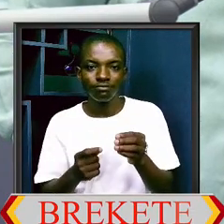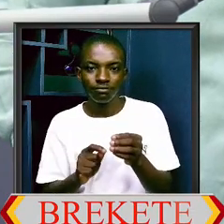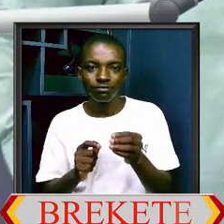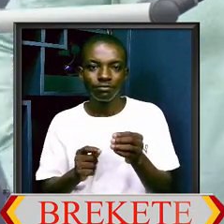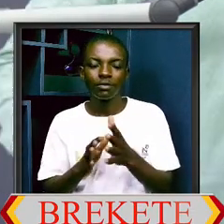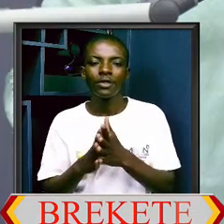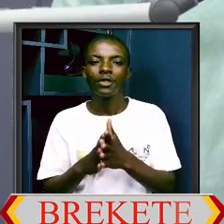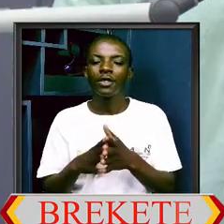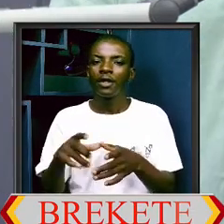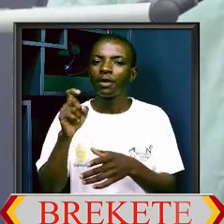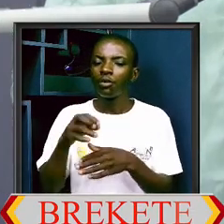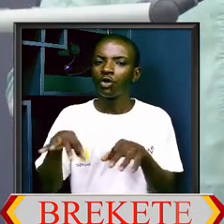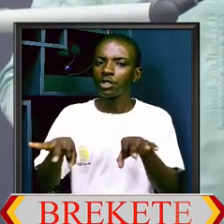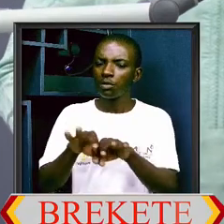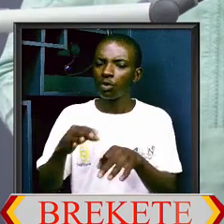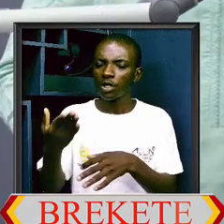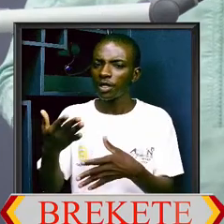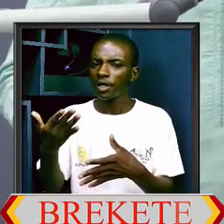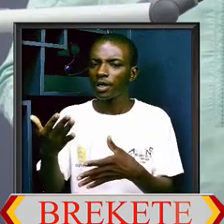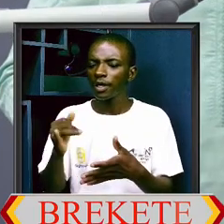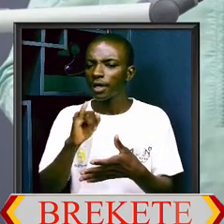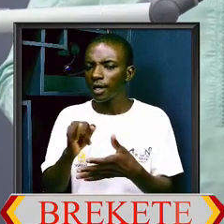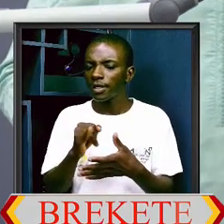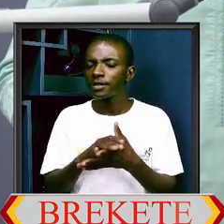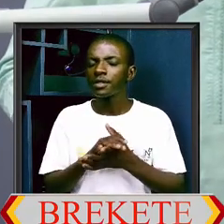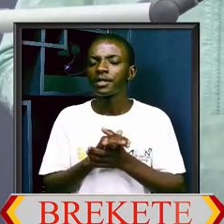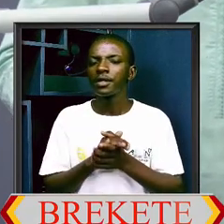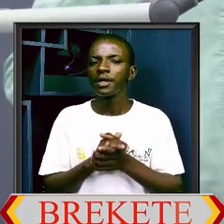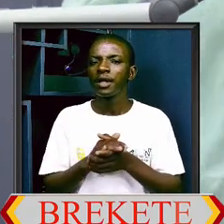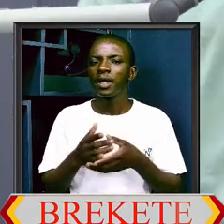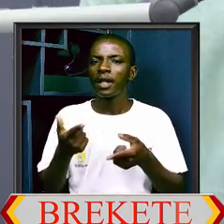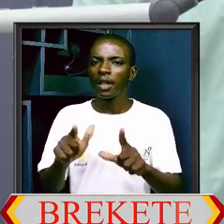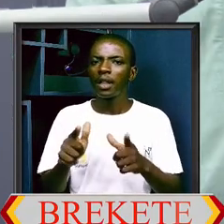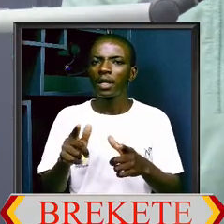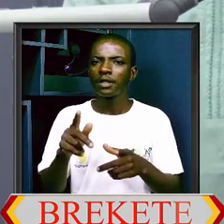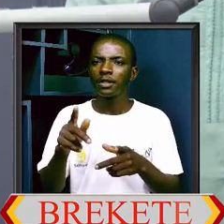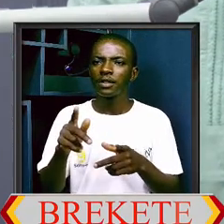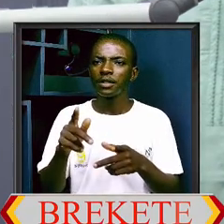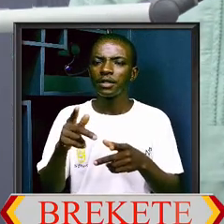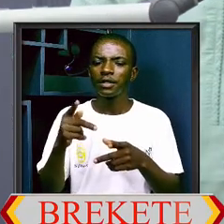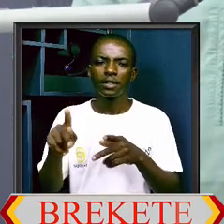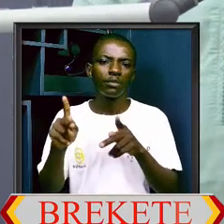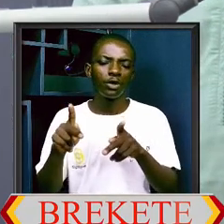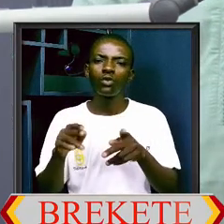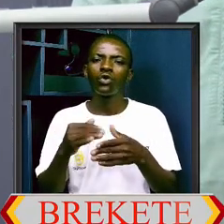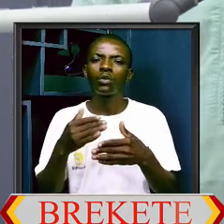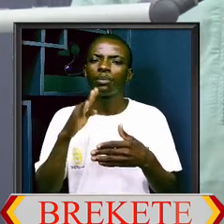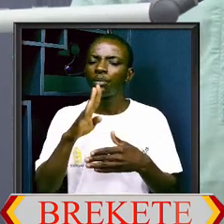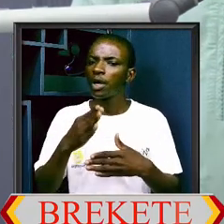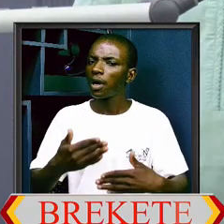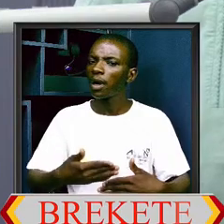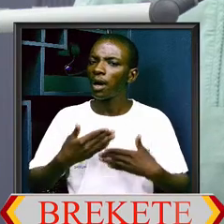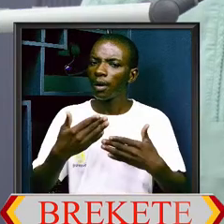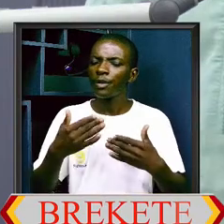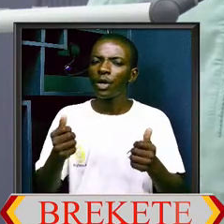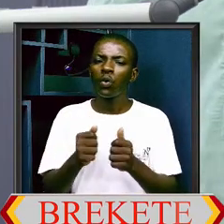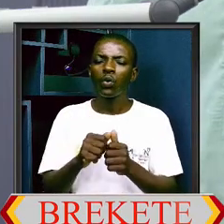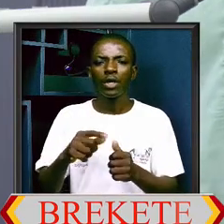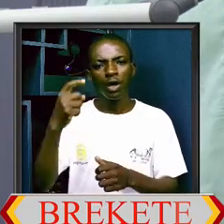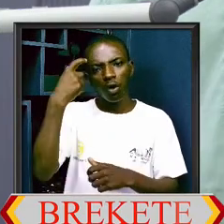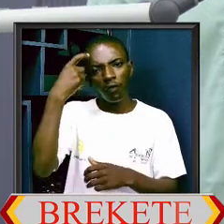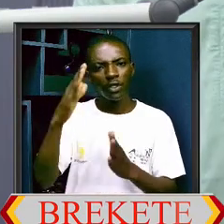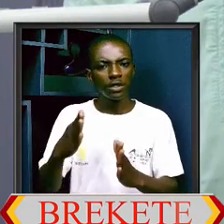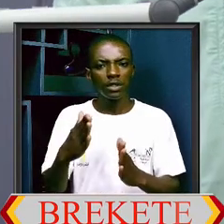go the most important thing is let the people be happy with the